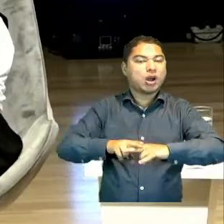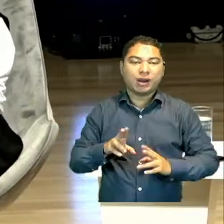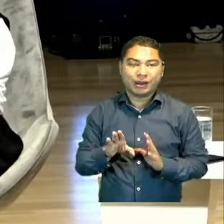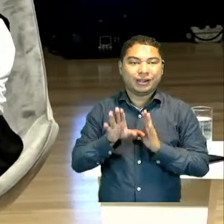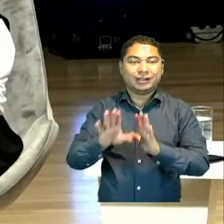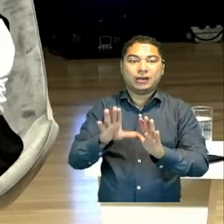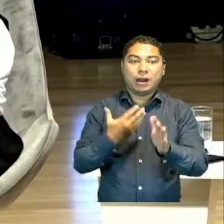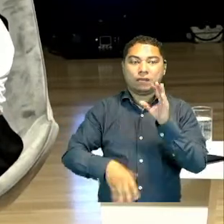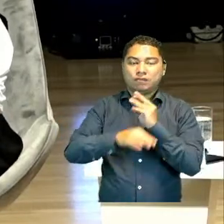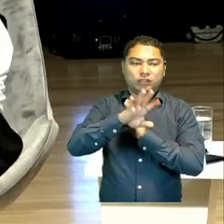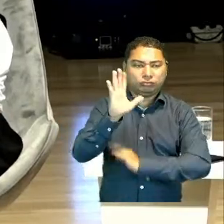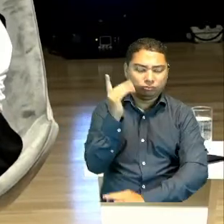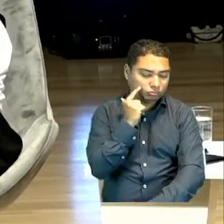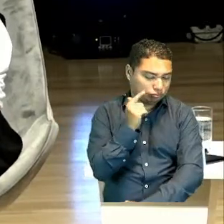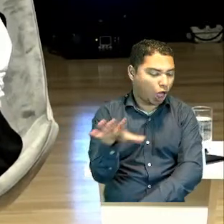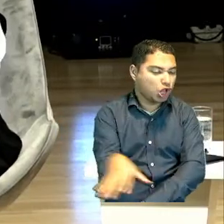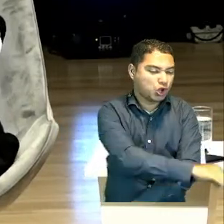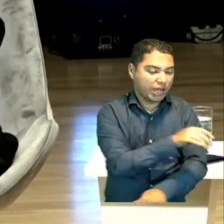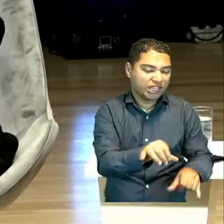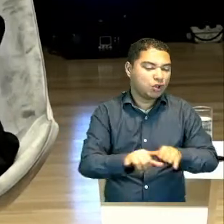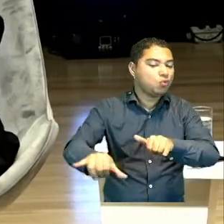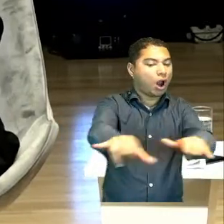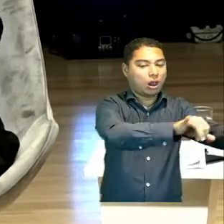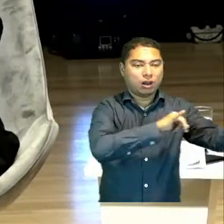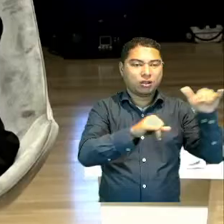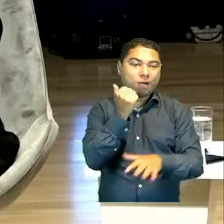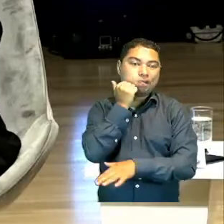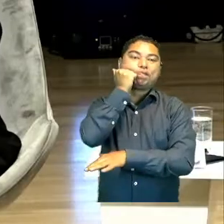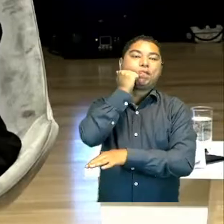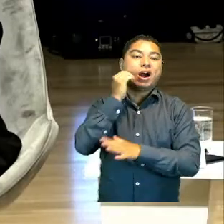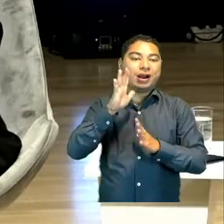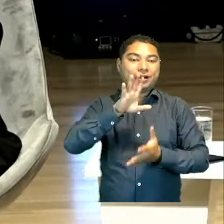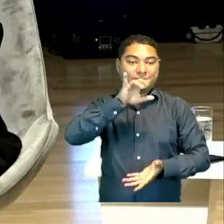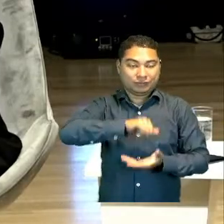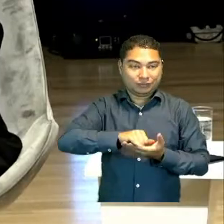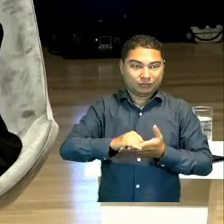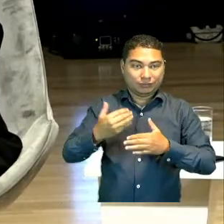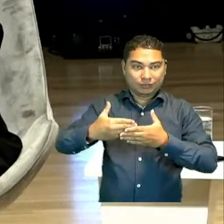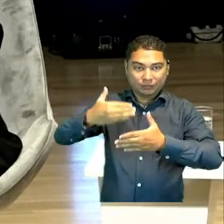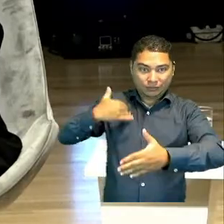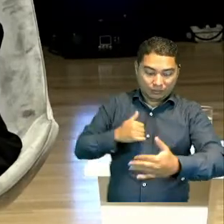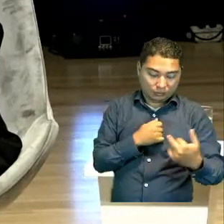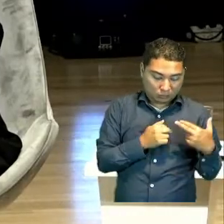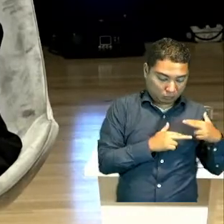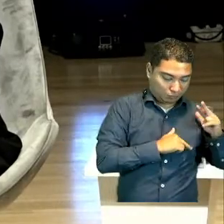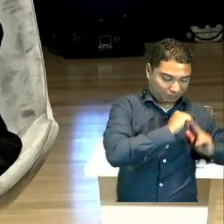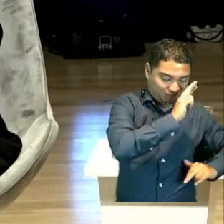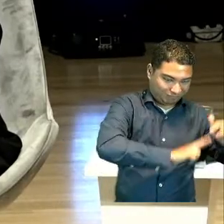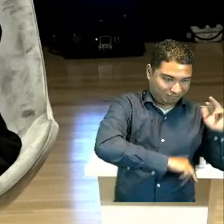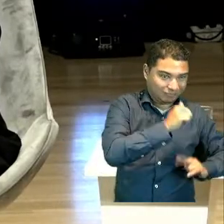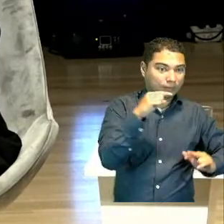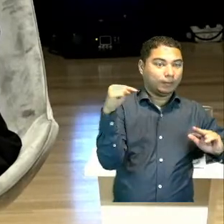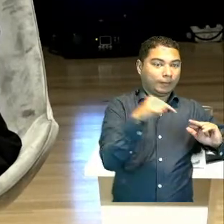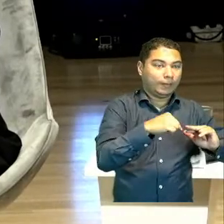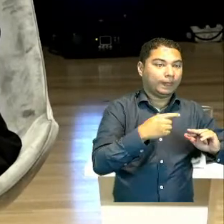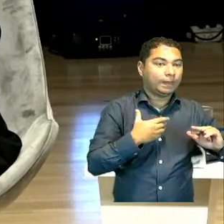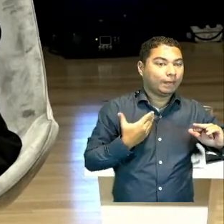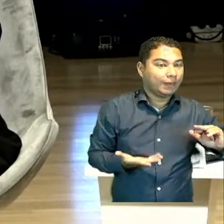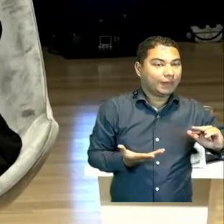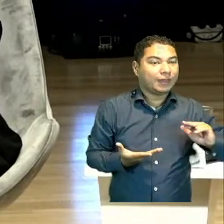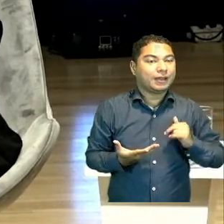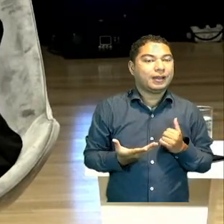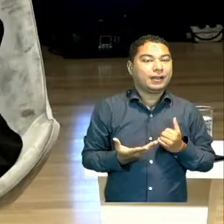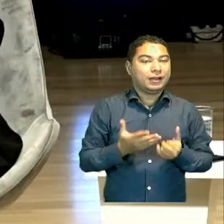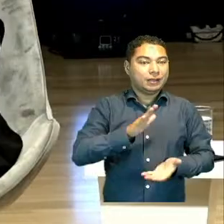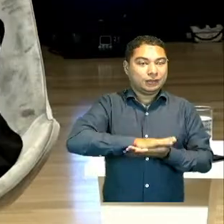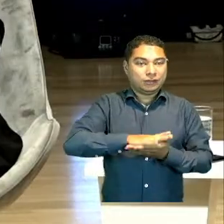without being shy at all to understand these topics. And an important part of what we're putting together